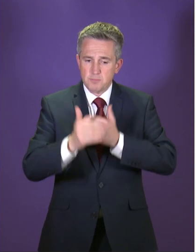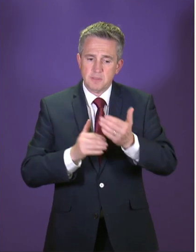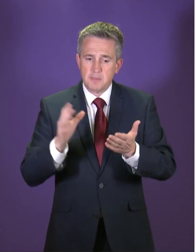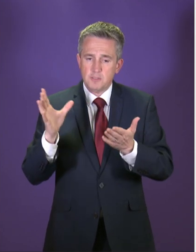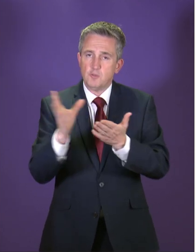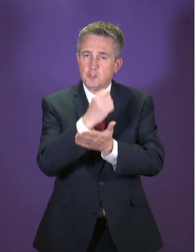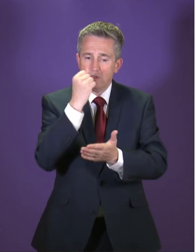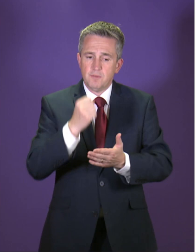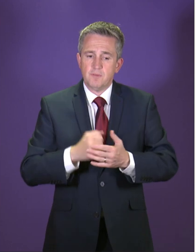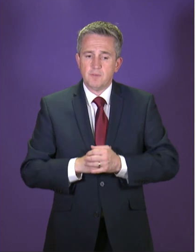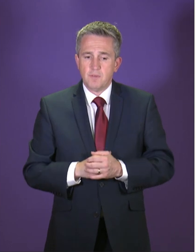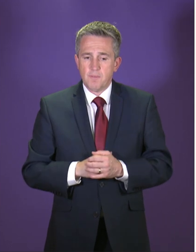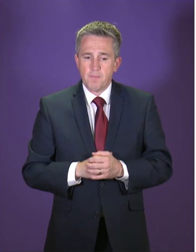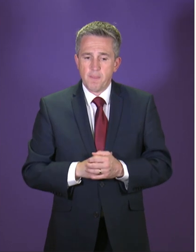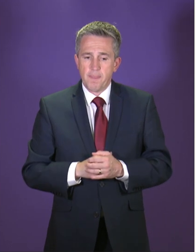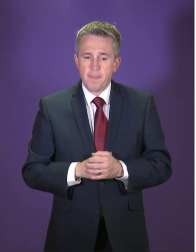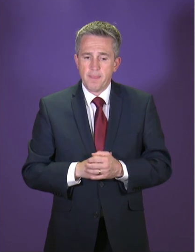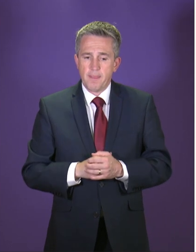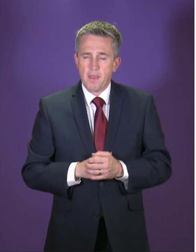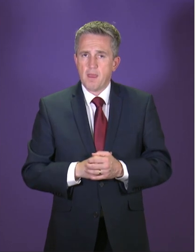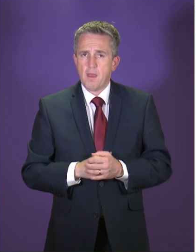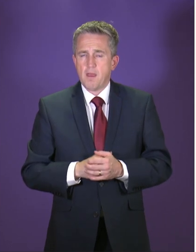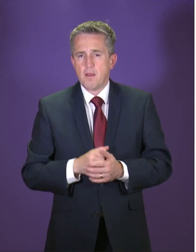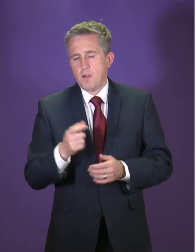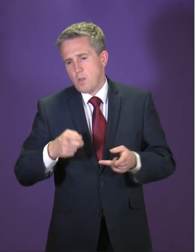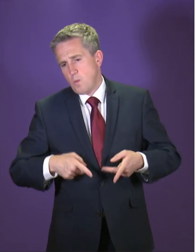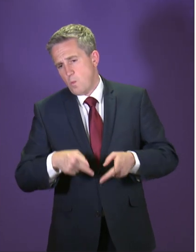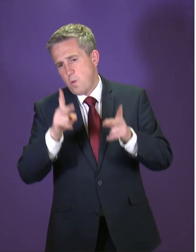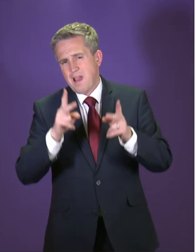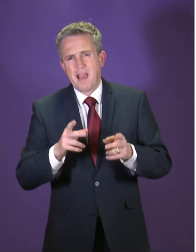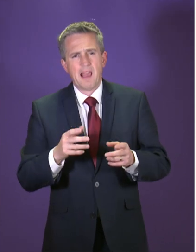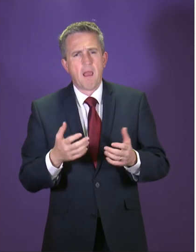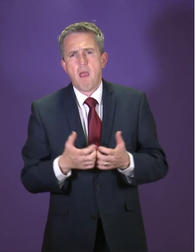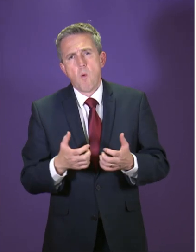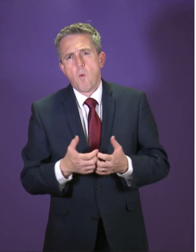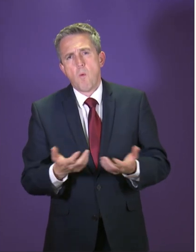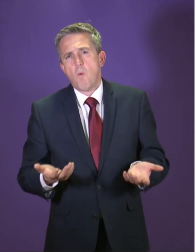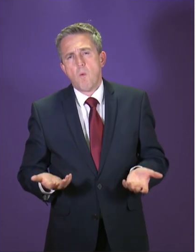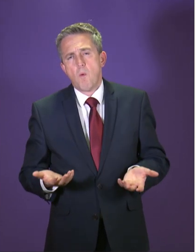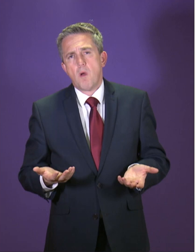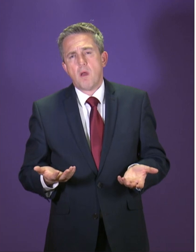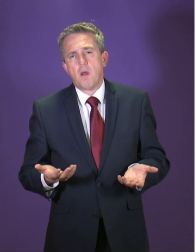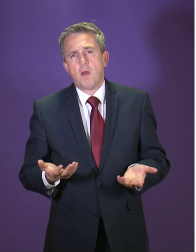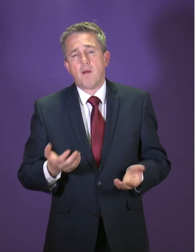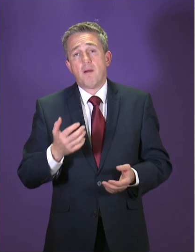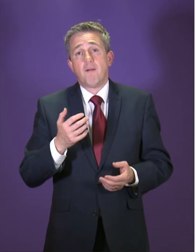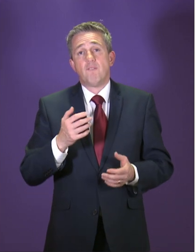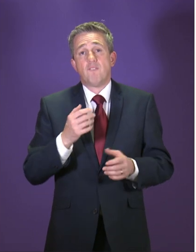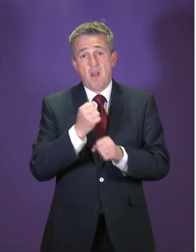achieve. What is the way forward? The way forward from my